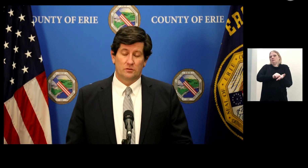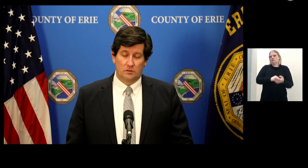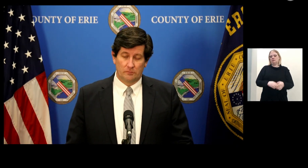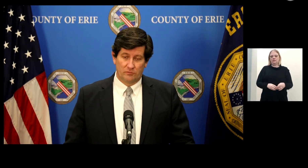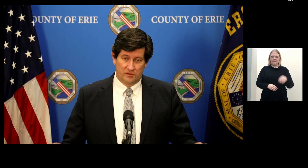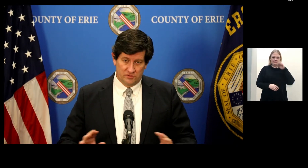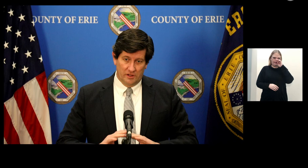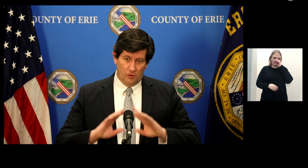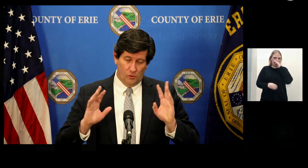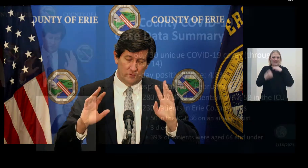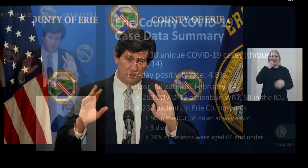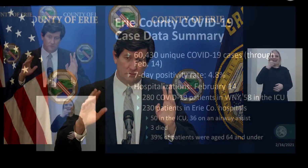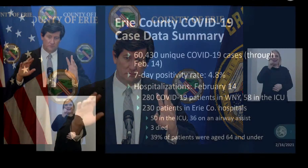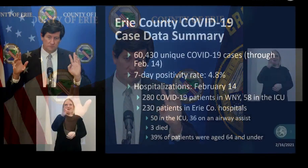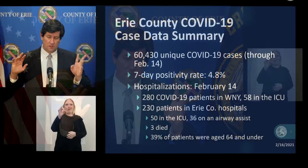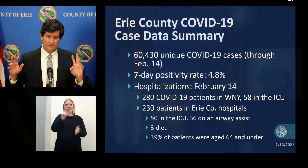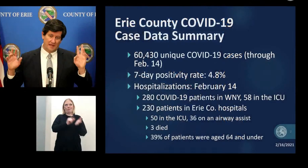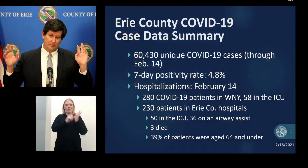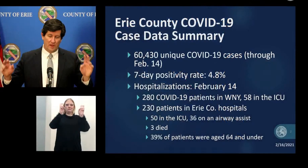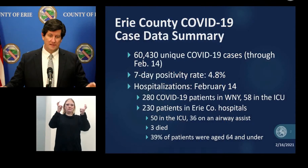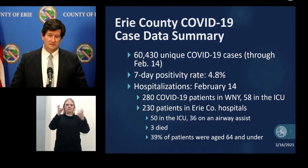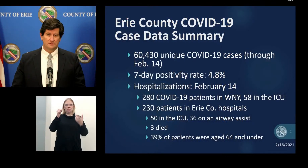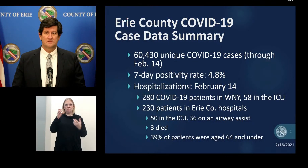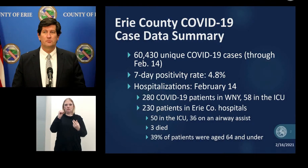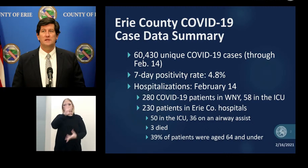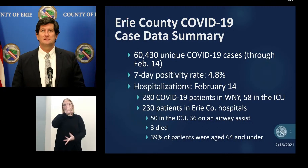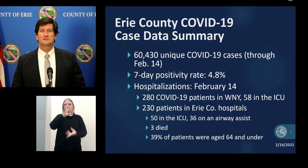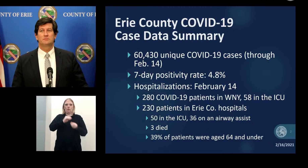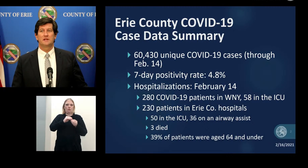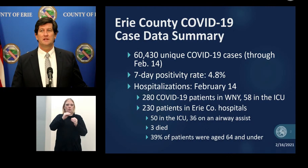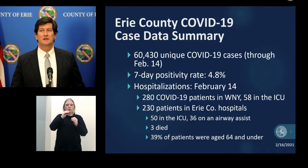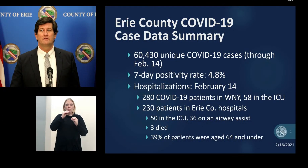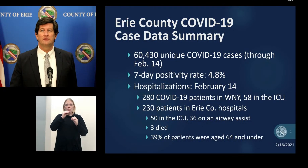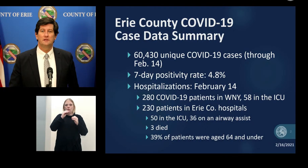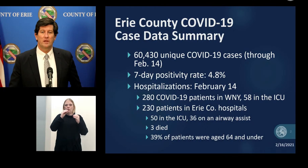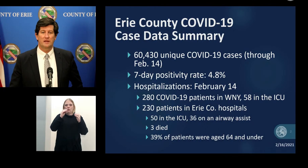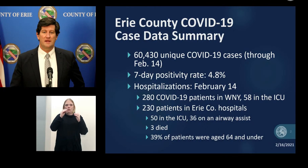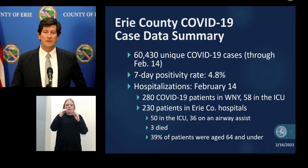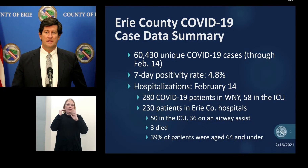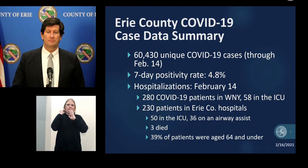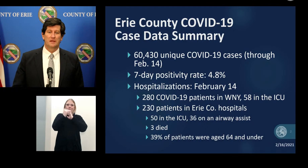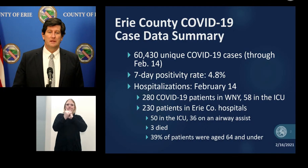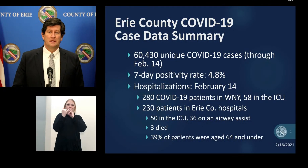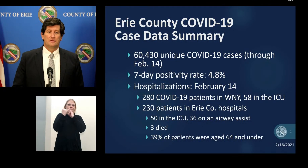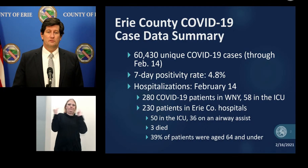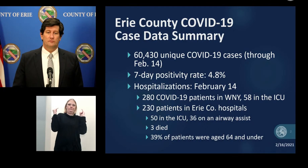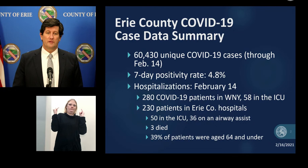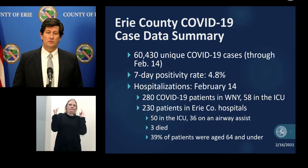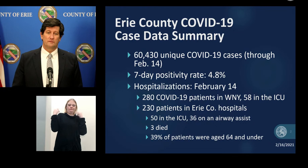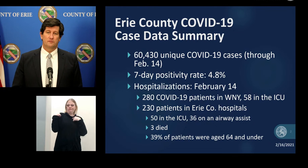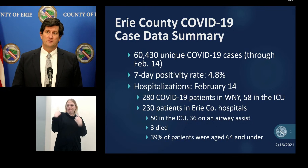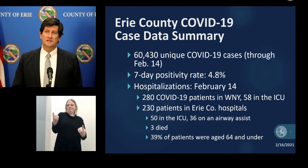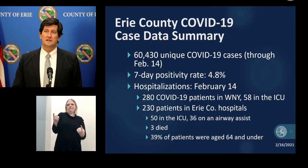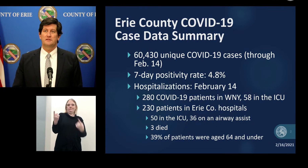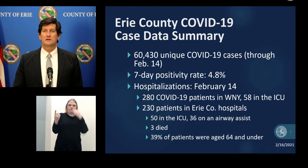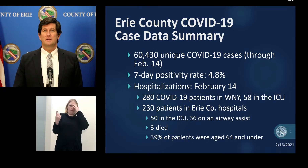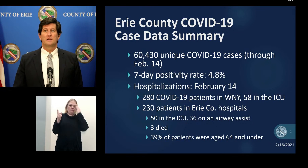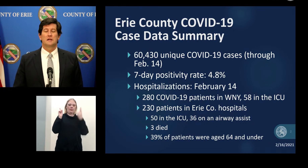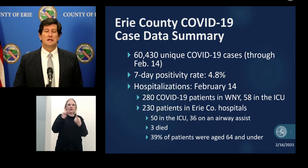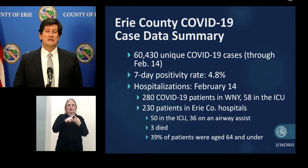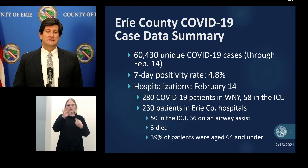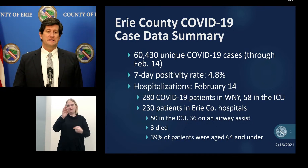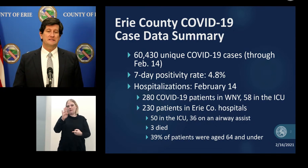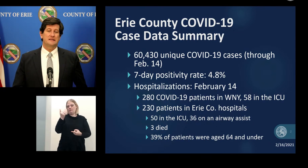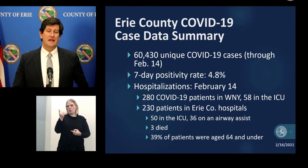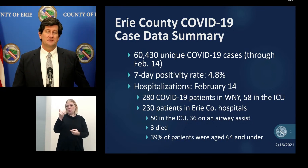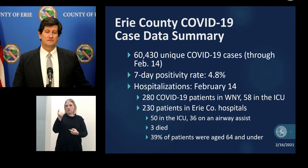Just the overall top line, so to speak, since the beginning of the pandemic through February 14th, there are